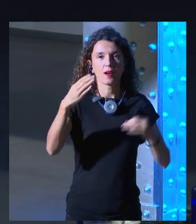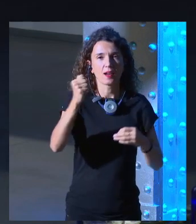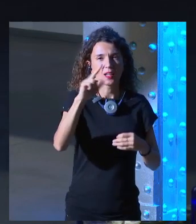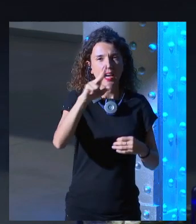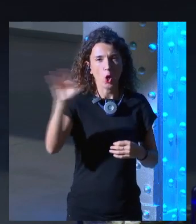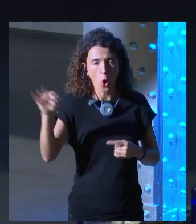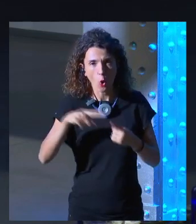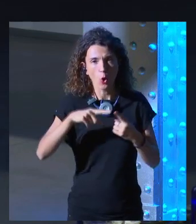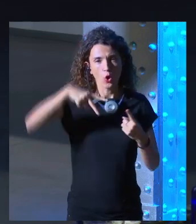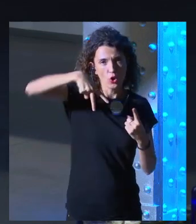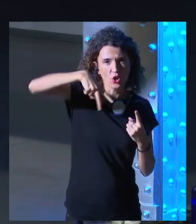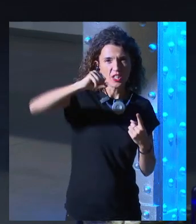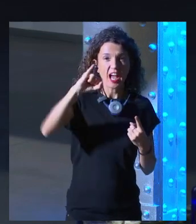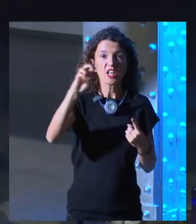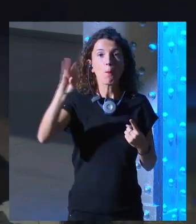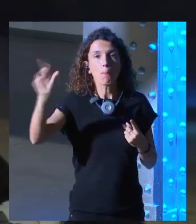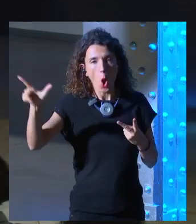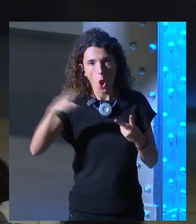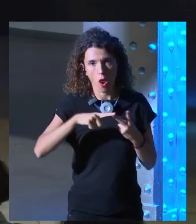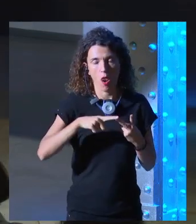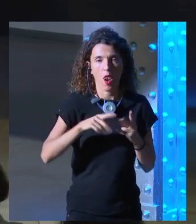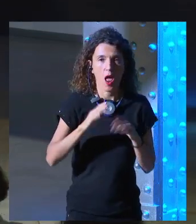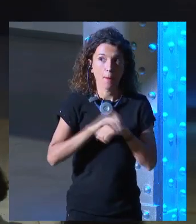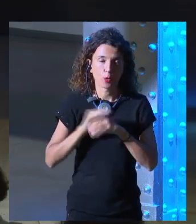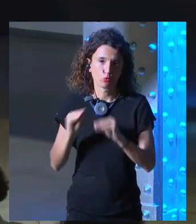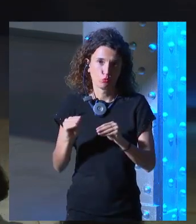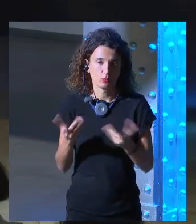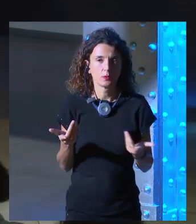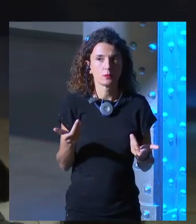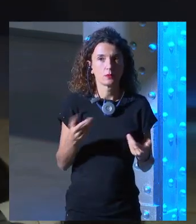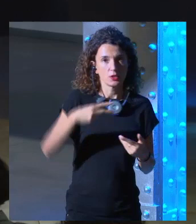about Carlo Ben Oscar and my Paul.